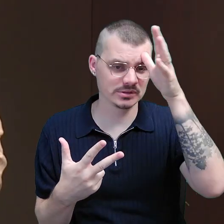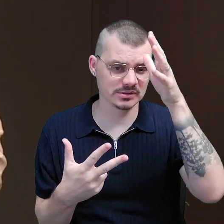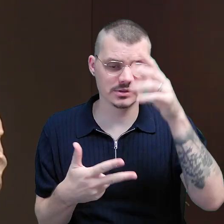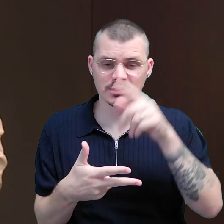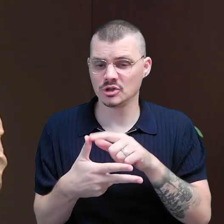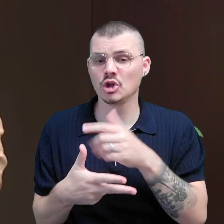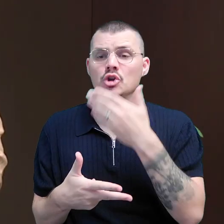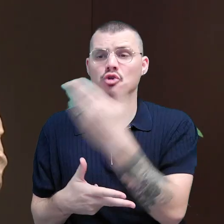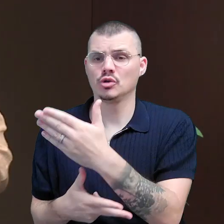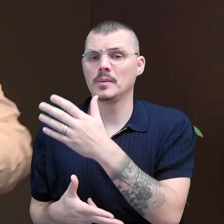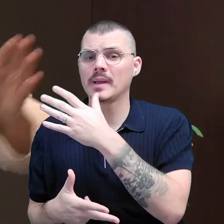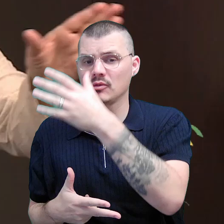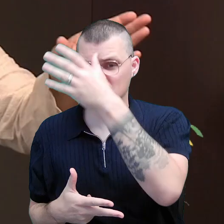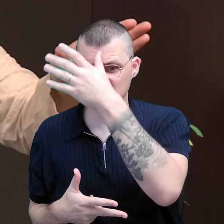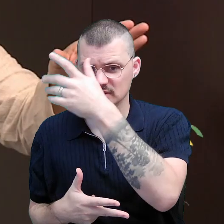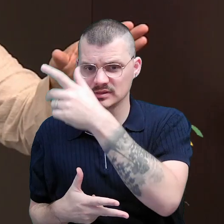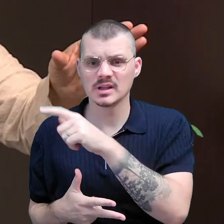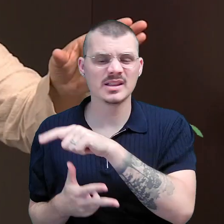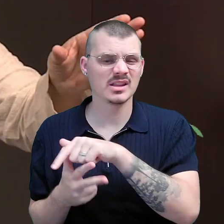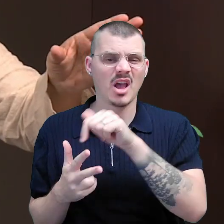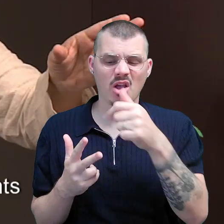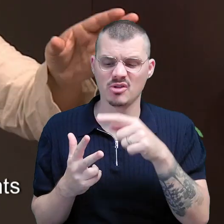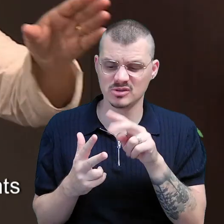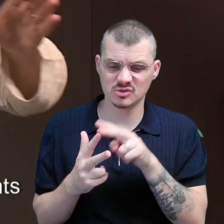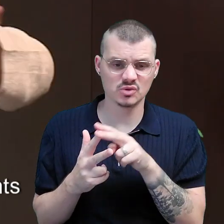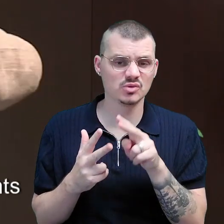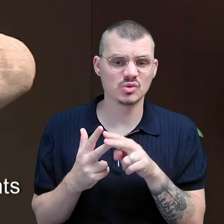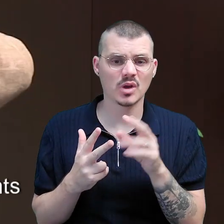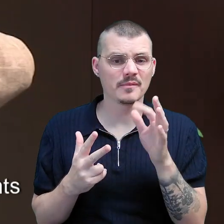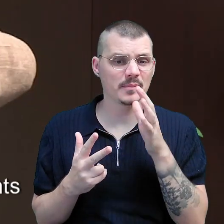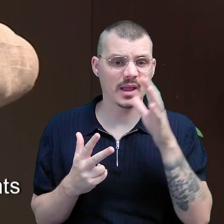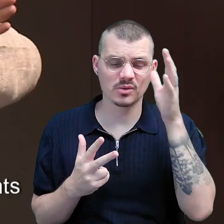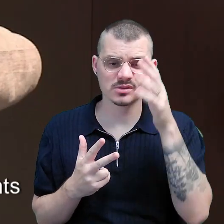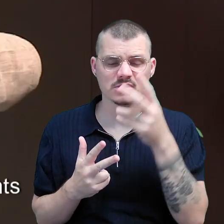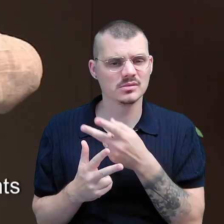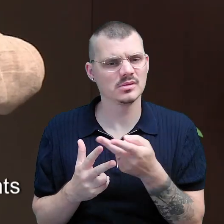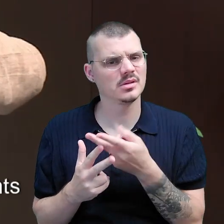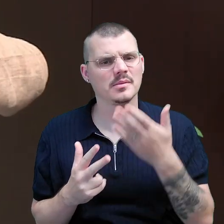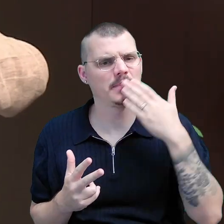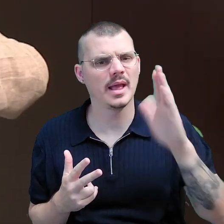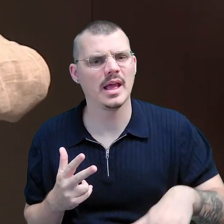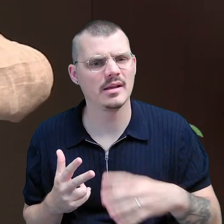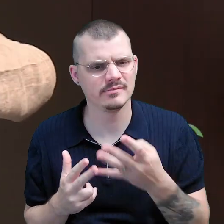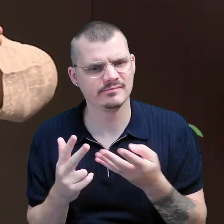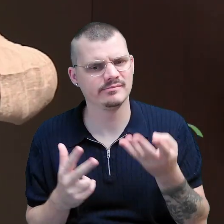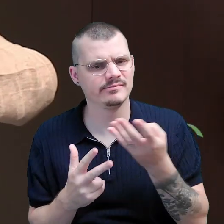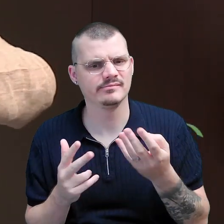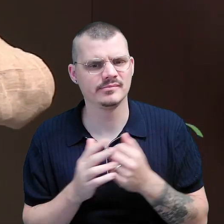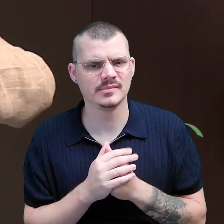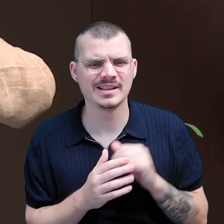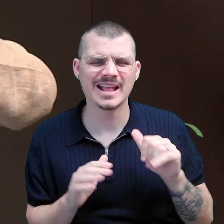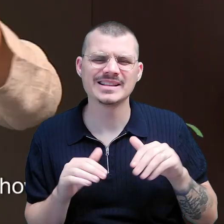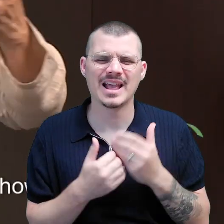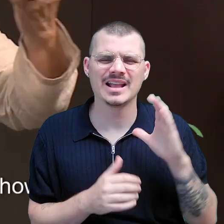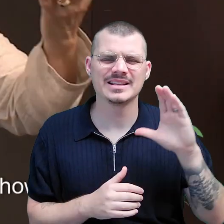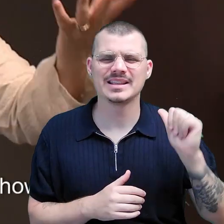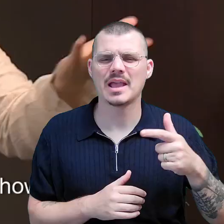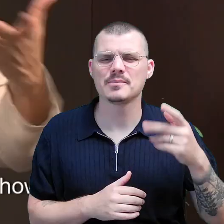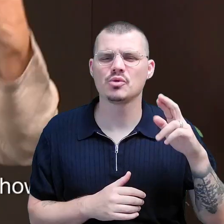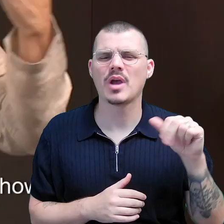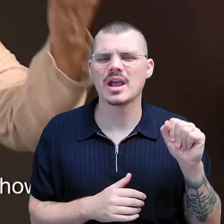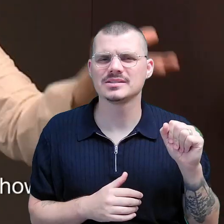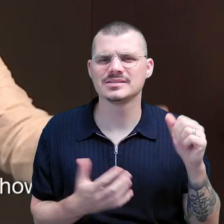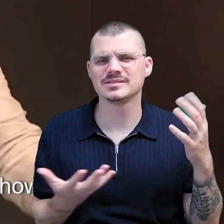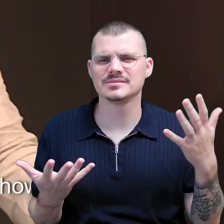parents. I have the good ones, and then these other 2 pairs of parents, and they're bad ones. That's one of the